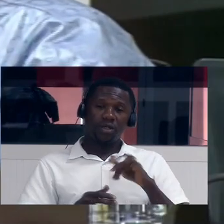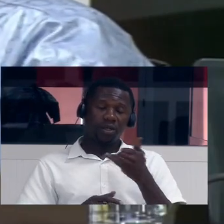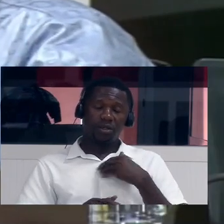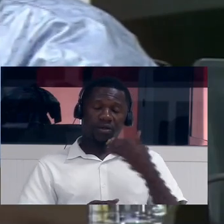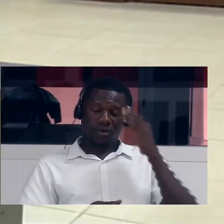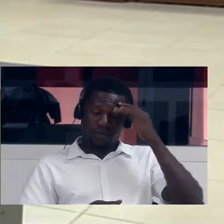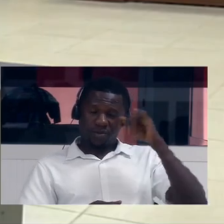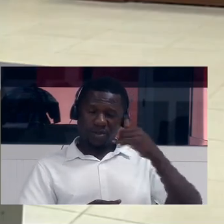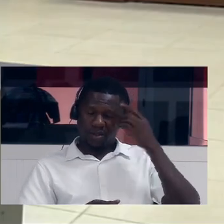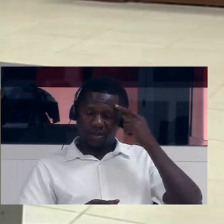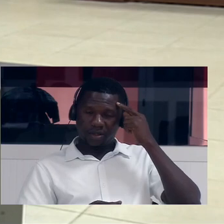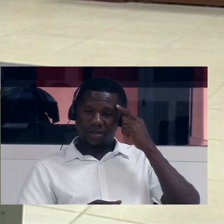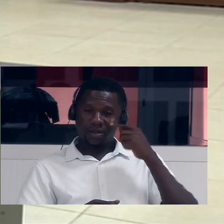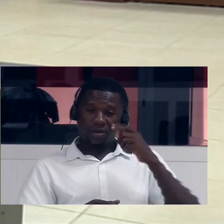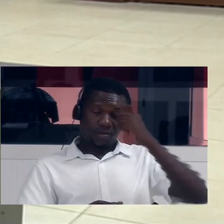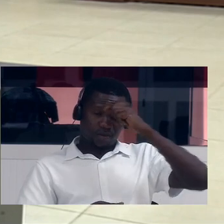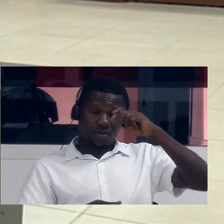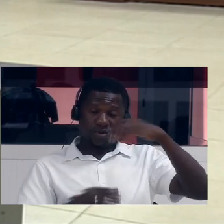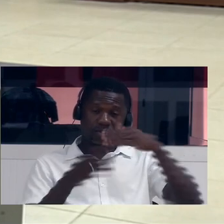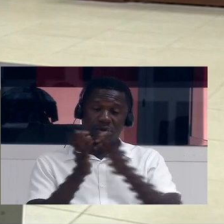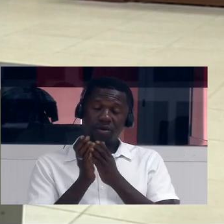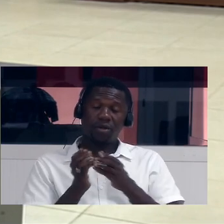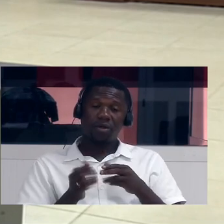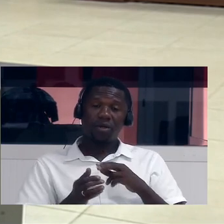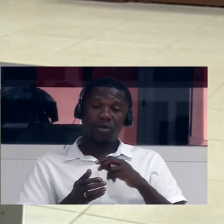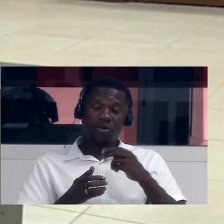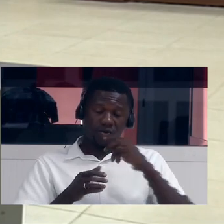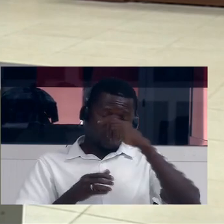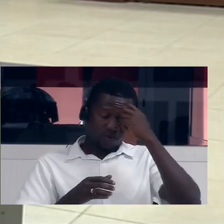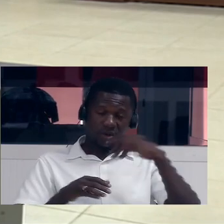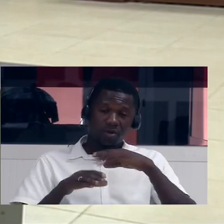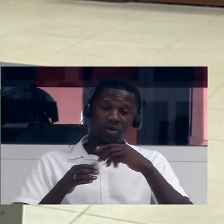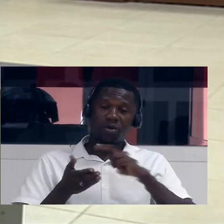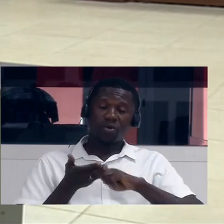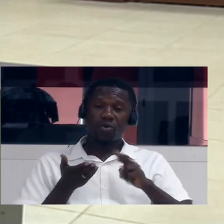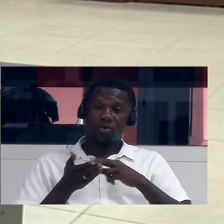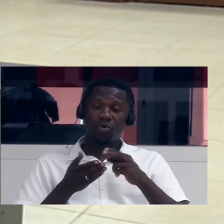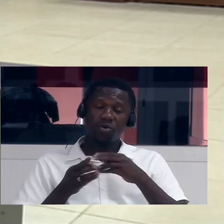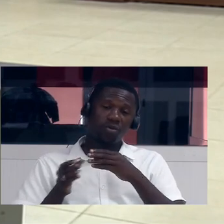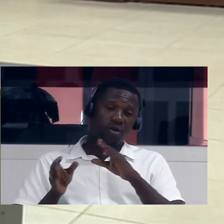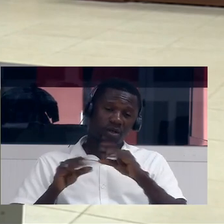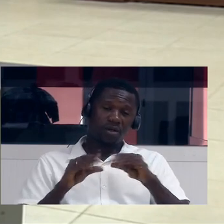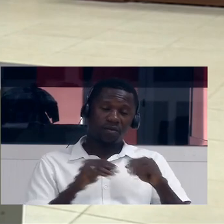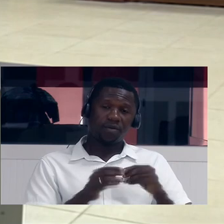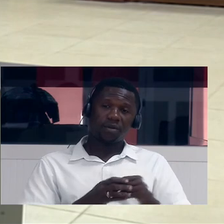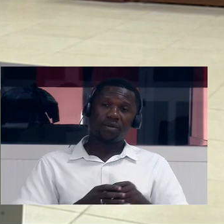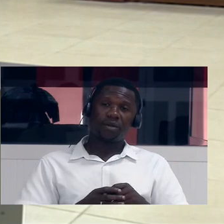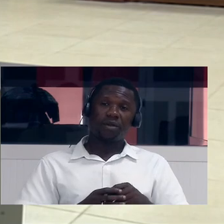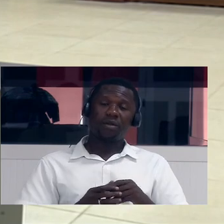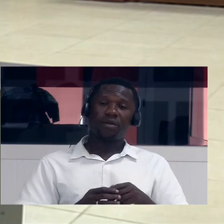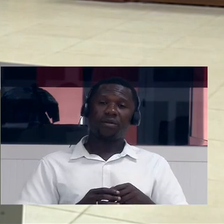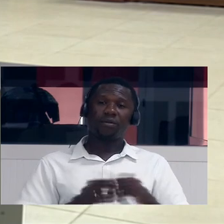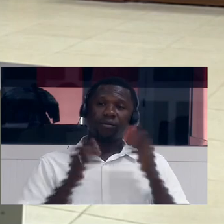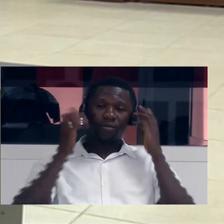a normal force operating under normal circumstances. Yes, but on that day, you are talking about the day before the actual demonstration, which was on a Sunday. It was